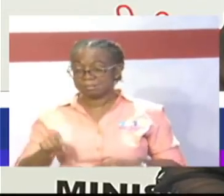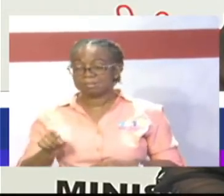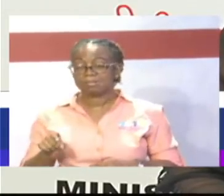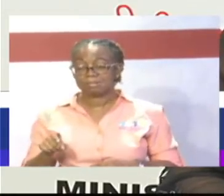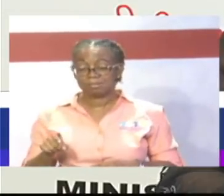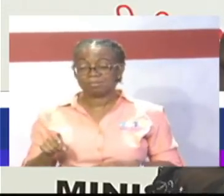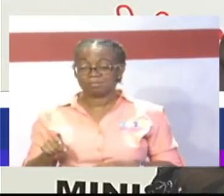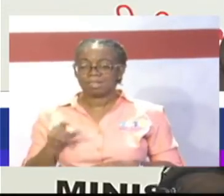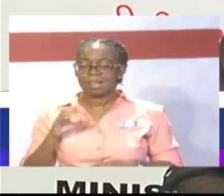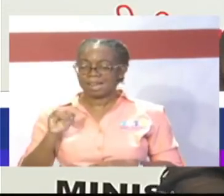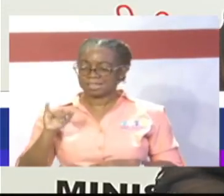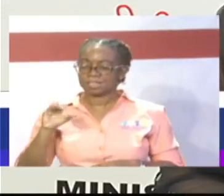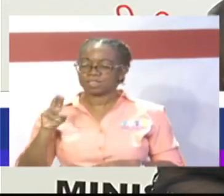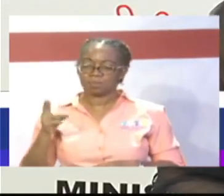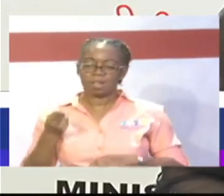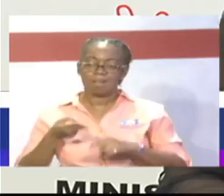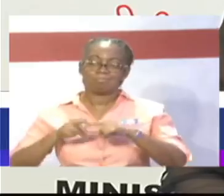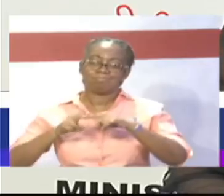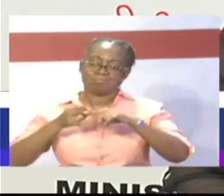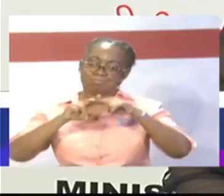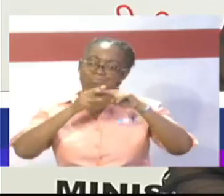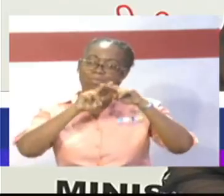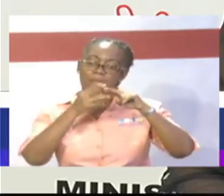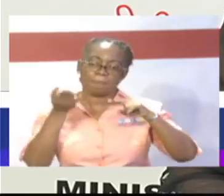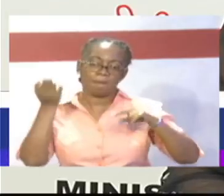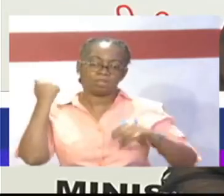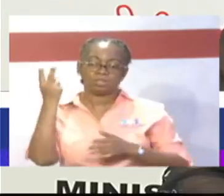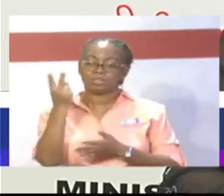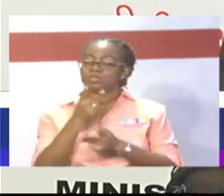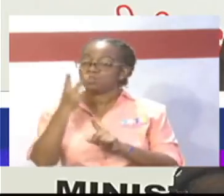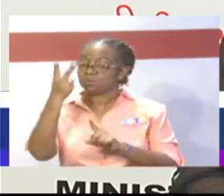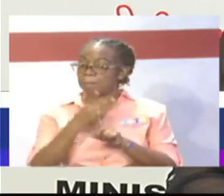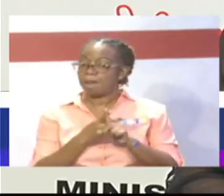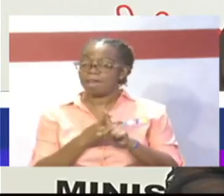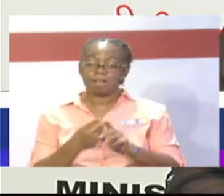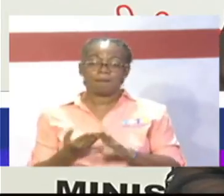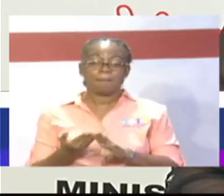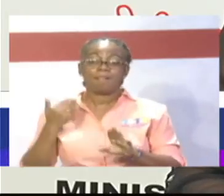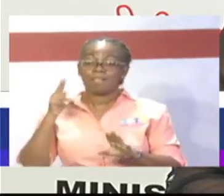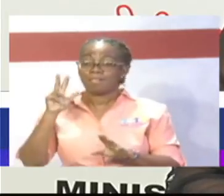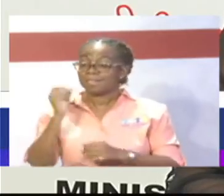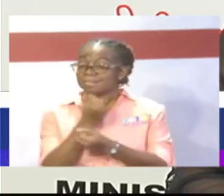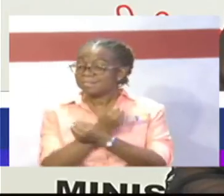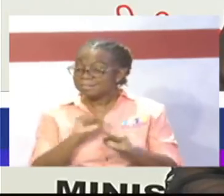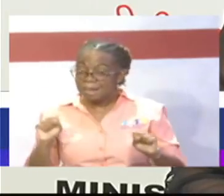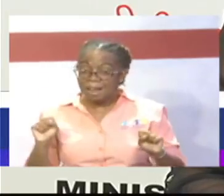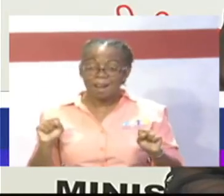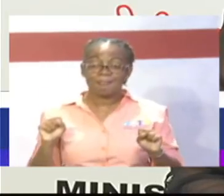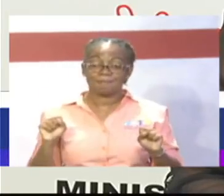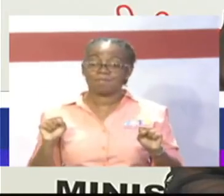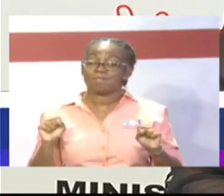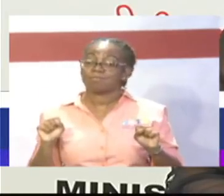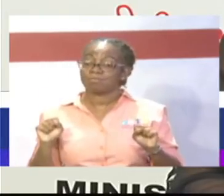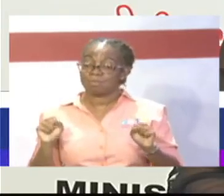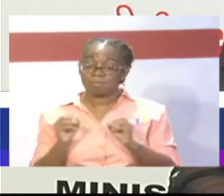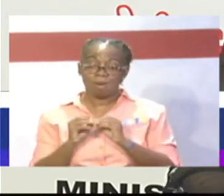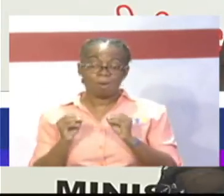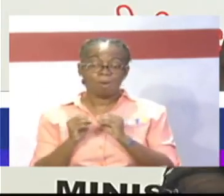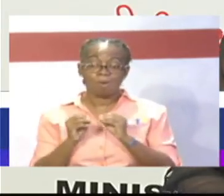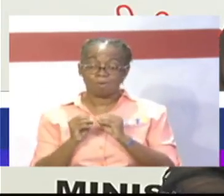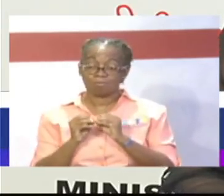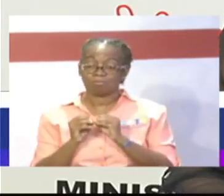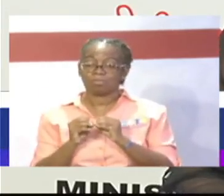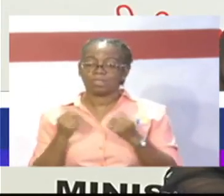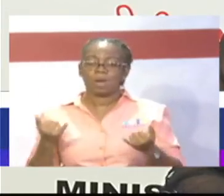who are recovering has increased significantly over the last 2 months, from 3 times as many severely and critically ill patients to